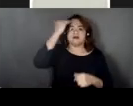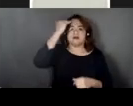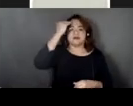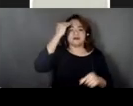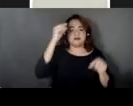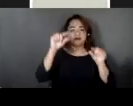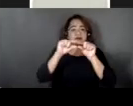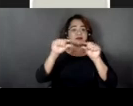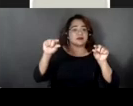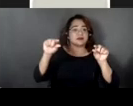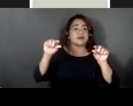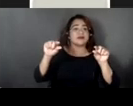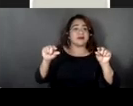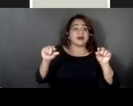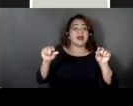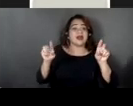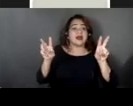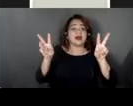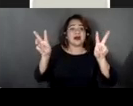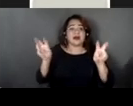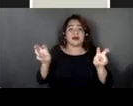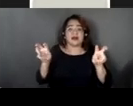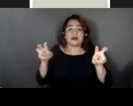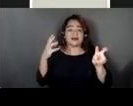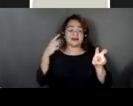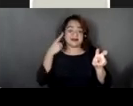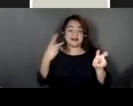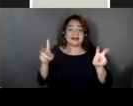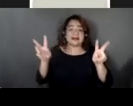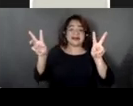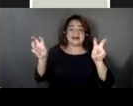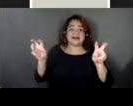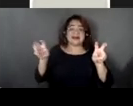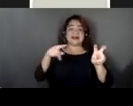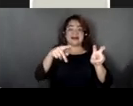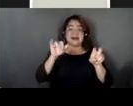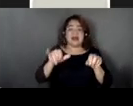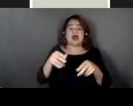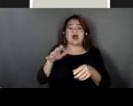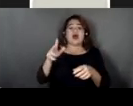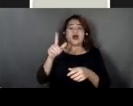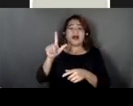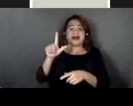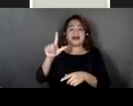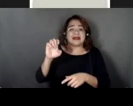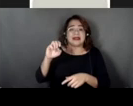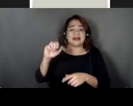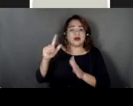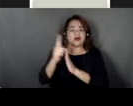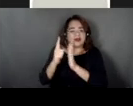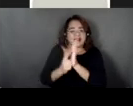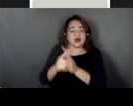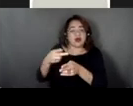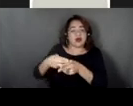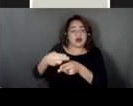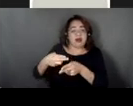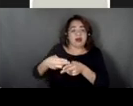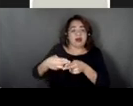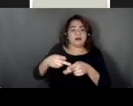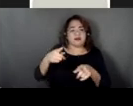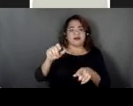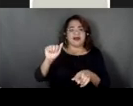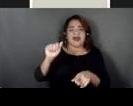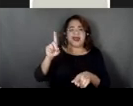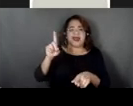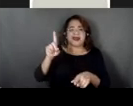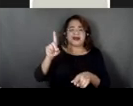name in use is in quotes. And we're training all of our staff to look to the name in use and use that name. The